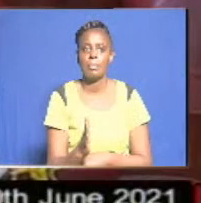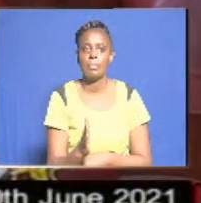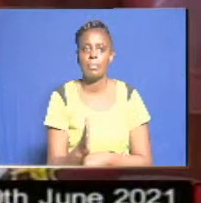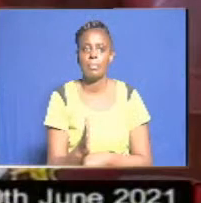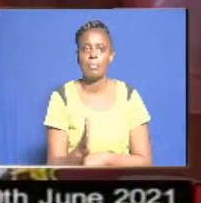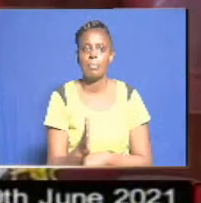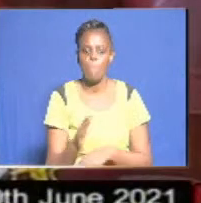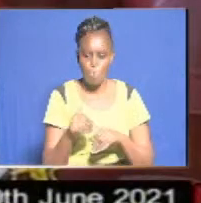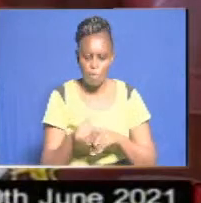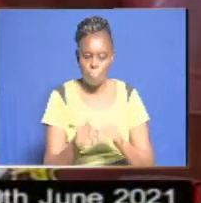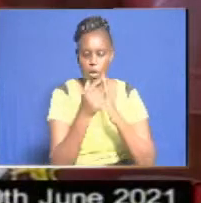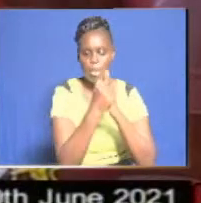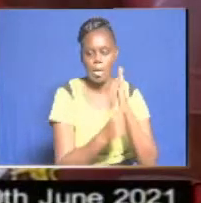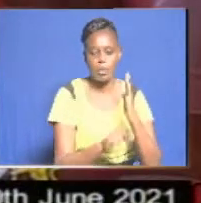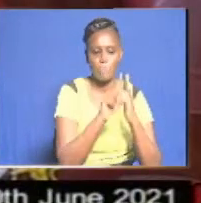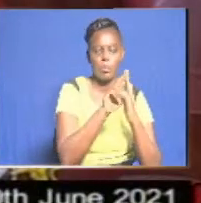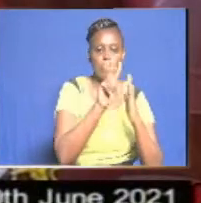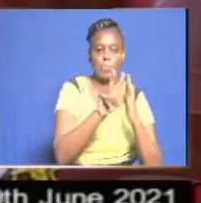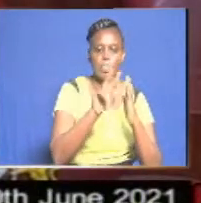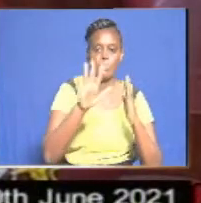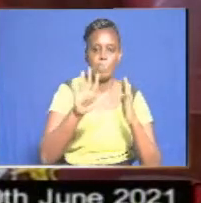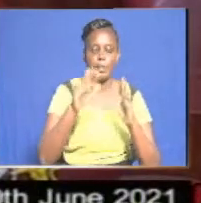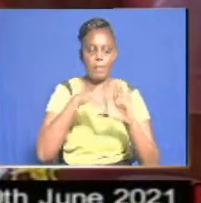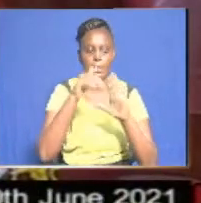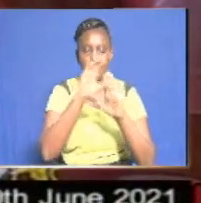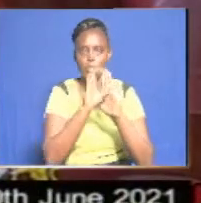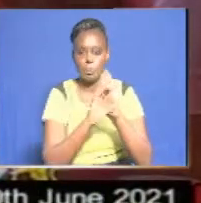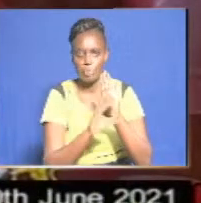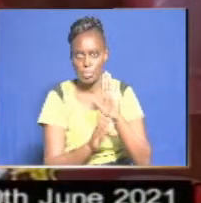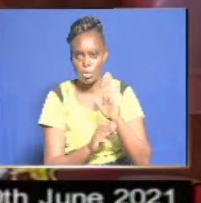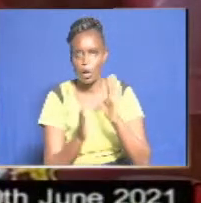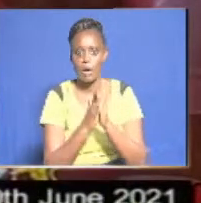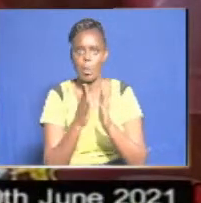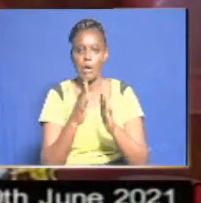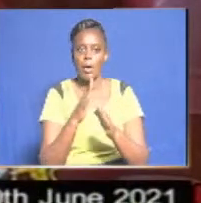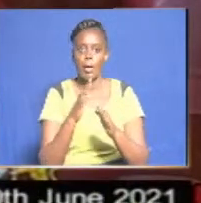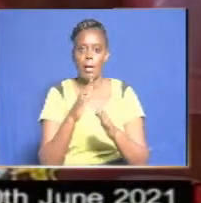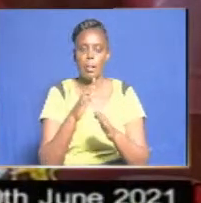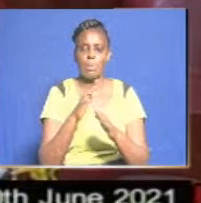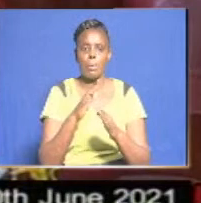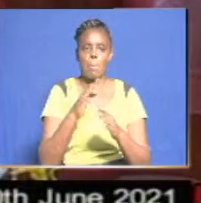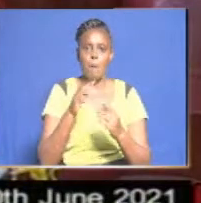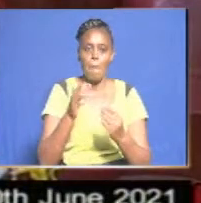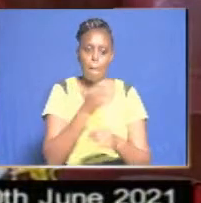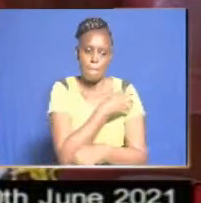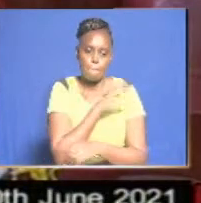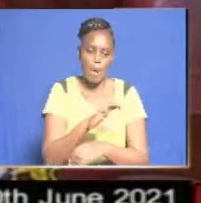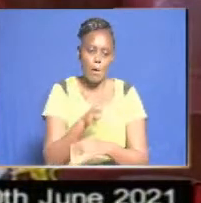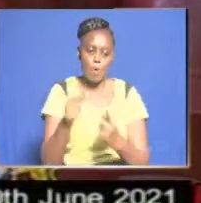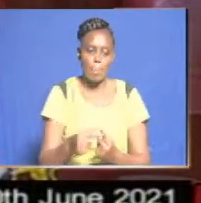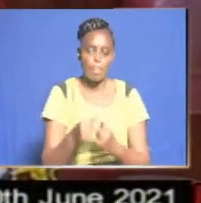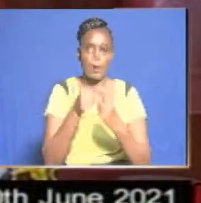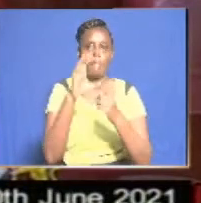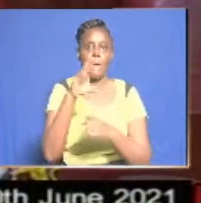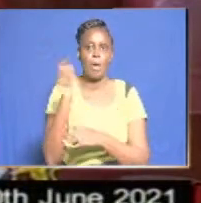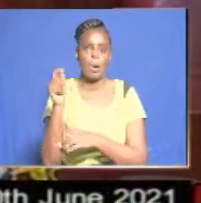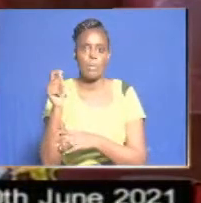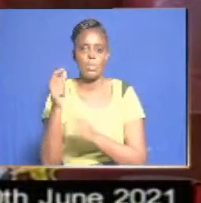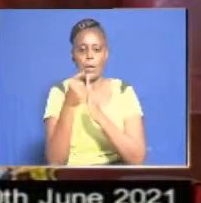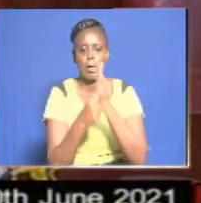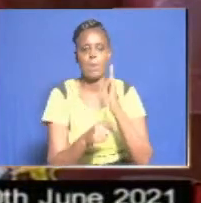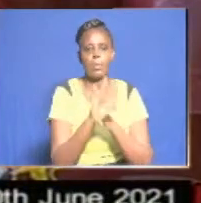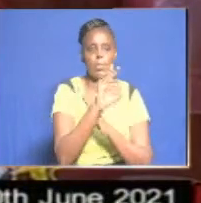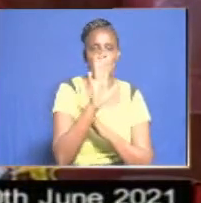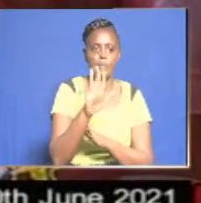in line with Article 125 of the Constitution and the Powers and Privileges Act and Article 35 of